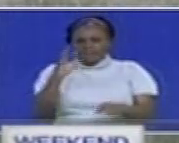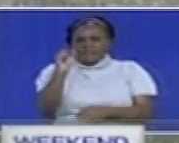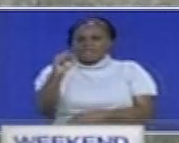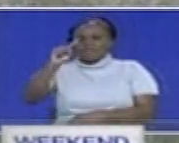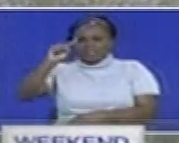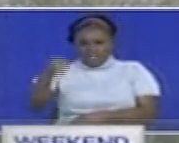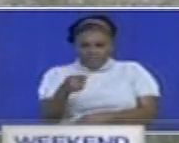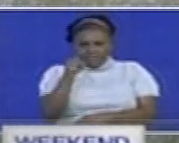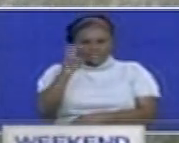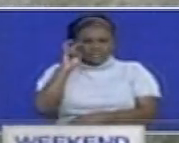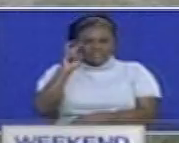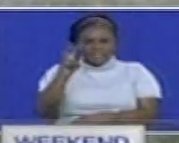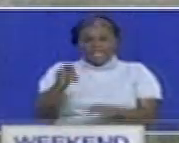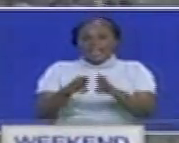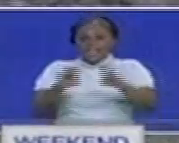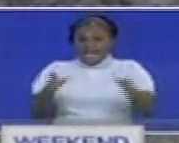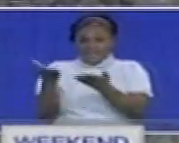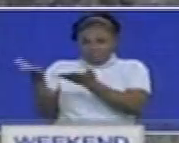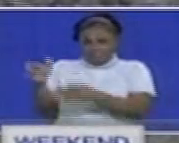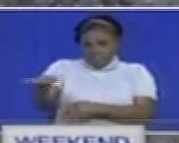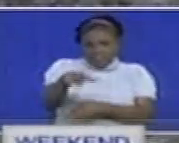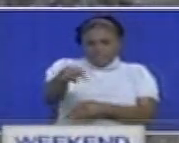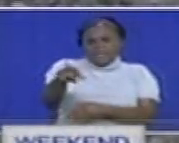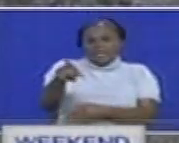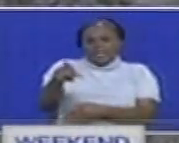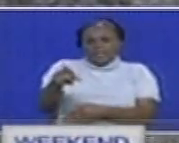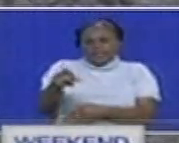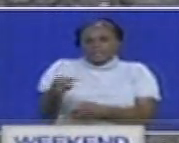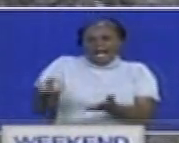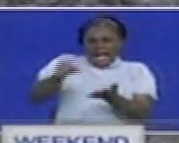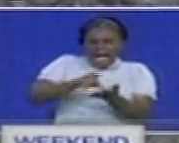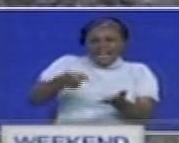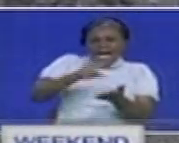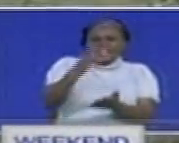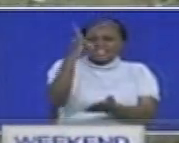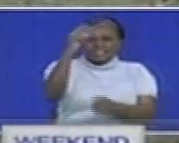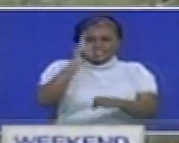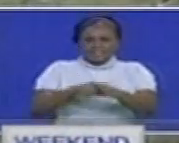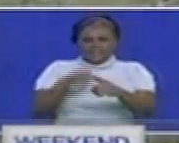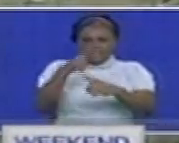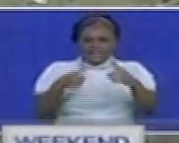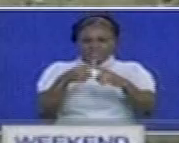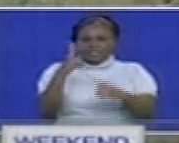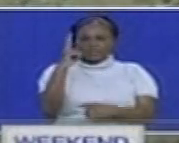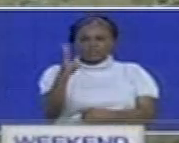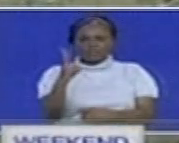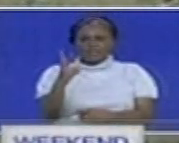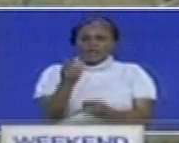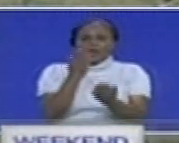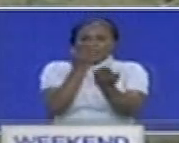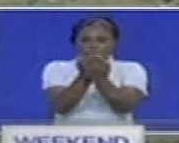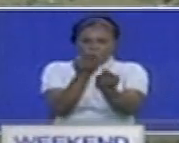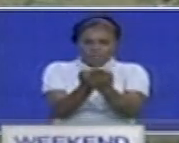land, have seen the price of land around the proposed city more than triple in the last 2 years. On the proposed site,